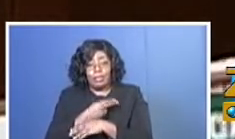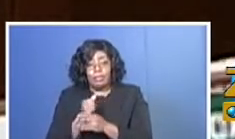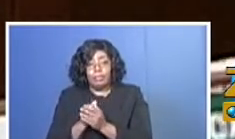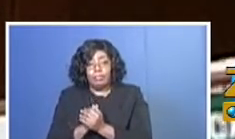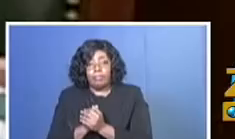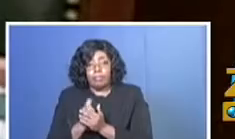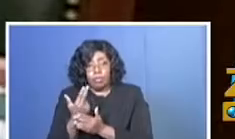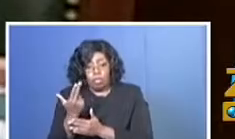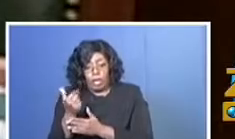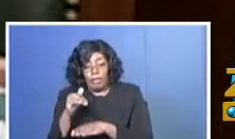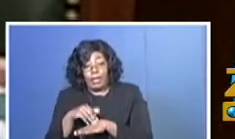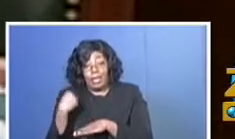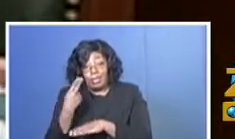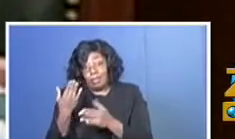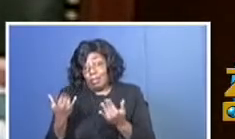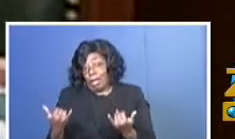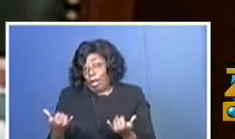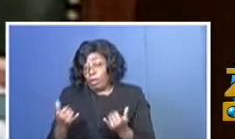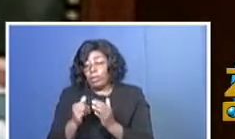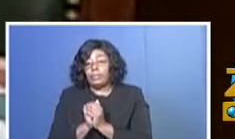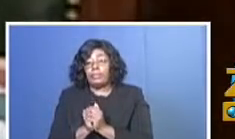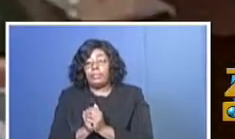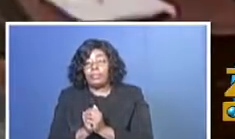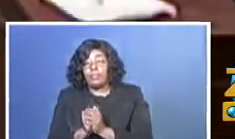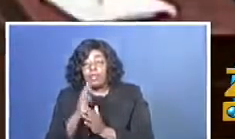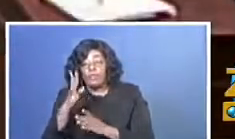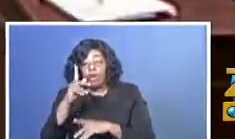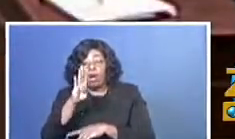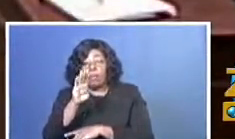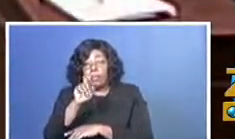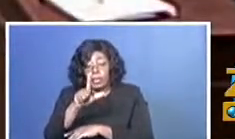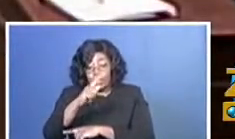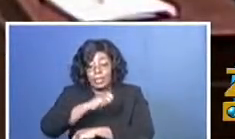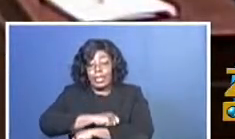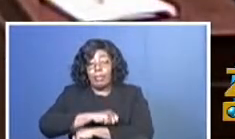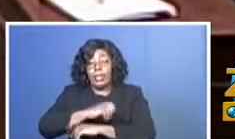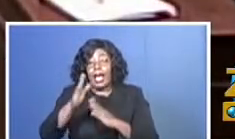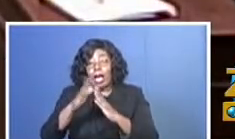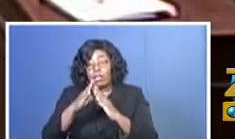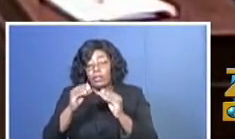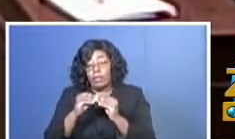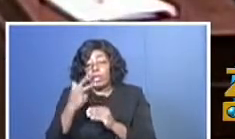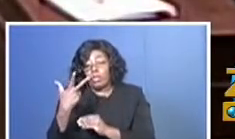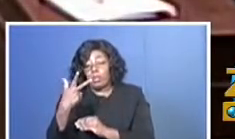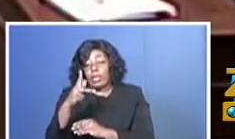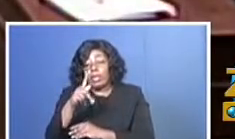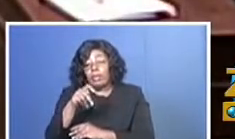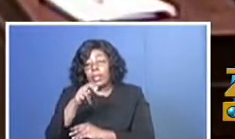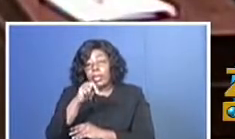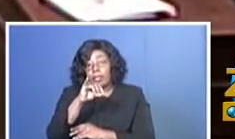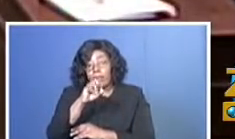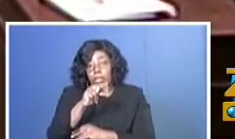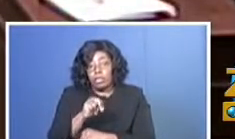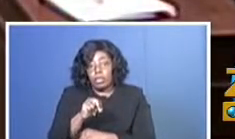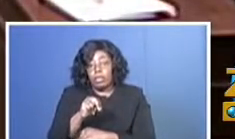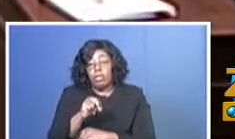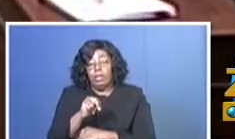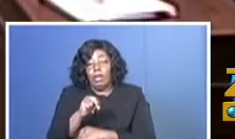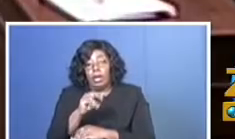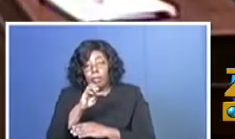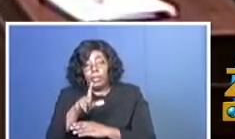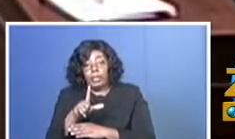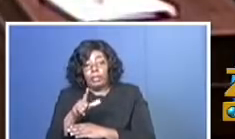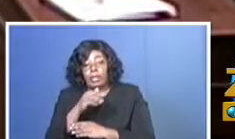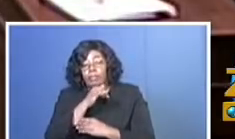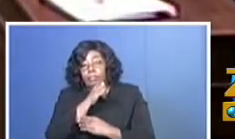You laughing at us now? 4 bills were tabled in the House of Assembly yesterday, 3 pension bills, and the Bahamas Agriculture and Marine